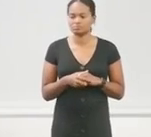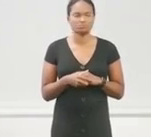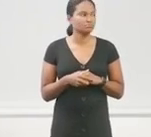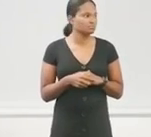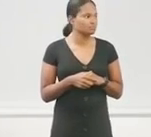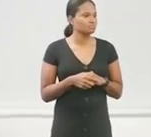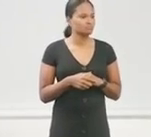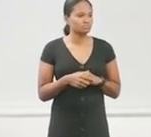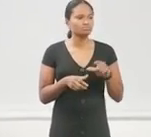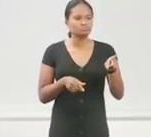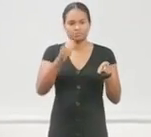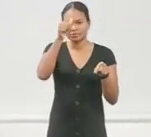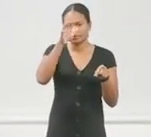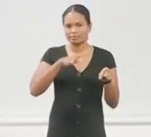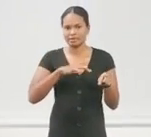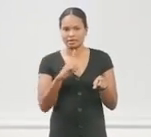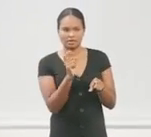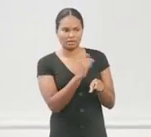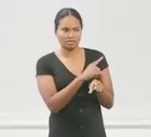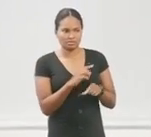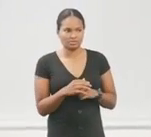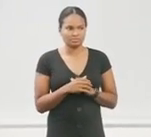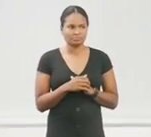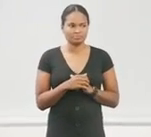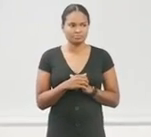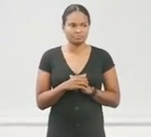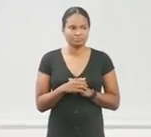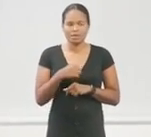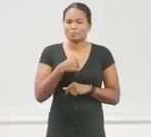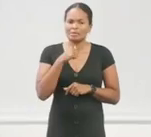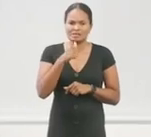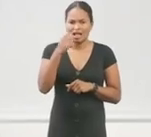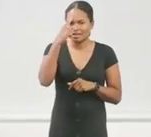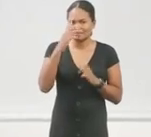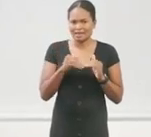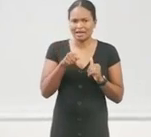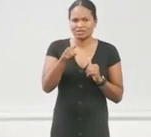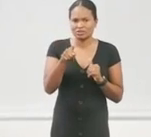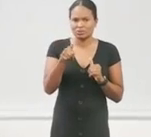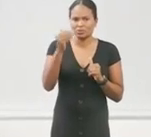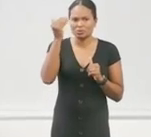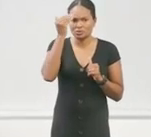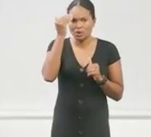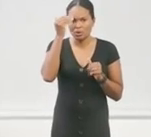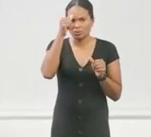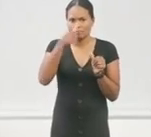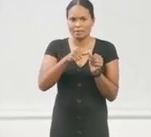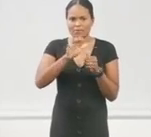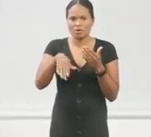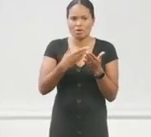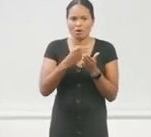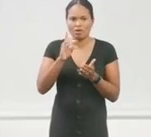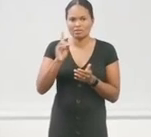Sure. I have a question. So I don't expect you to have all the data memorized, but I was wondering what data categories